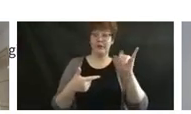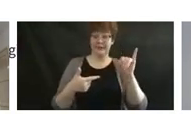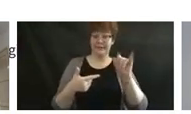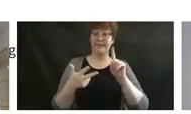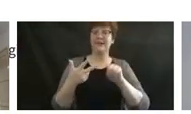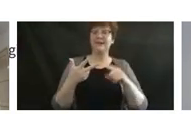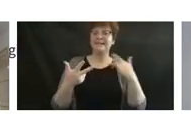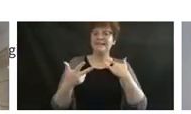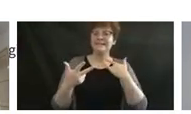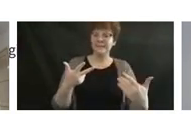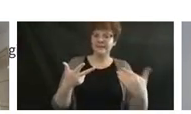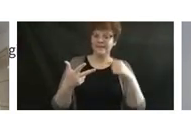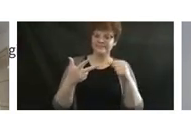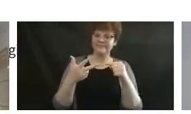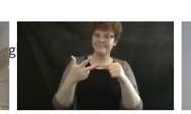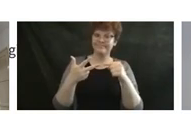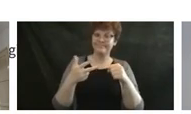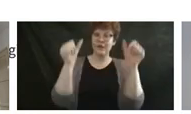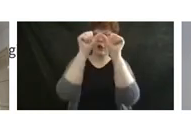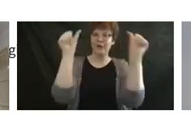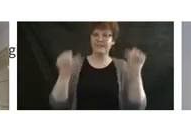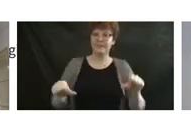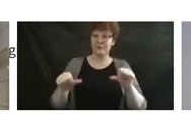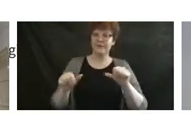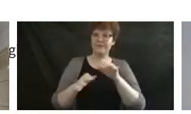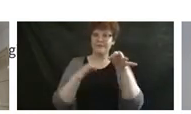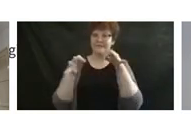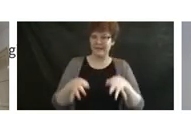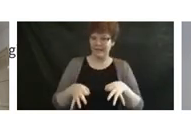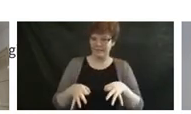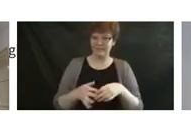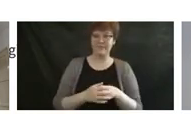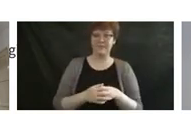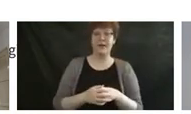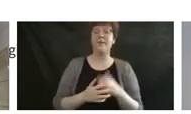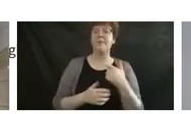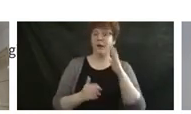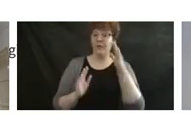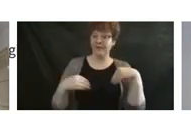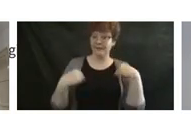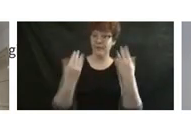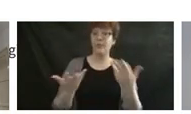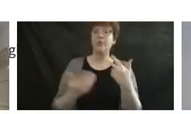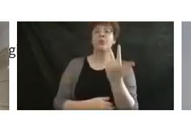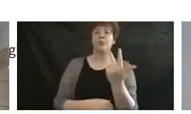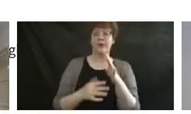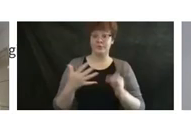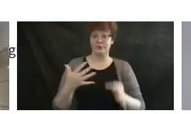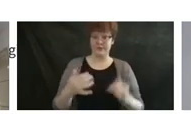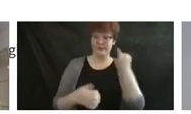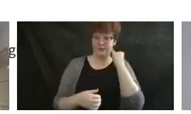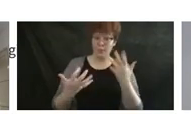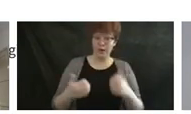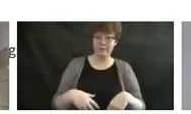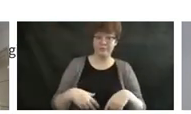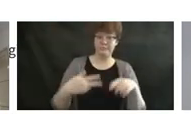assignment, but I will give you three options. If you would rather do the product assignment, which is sort of a stylized